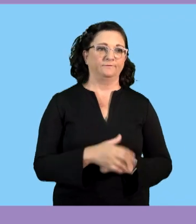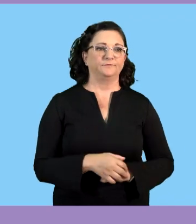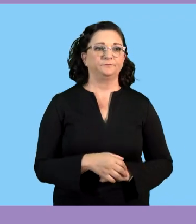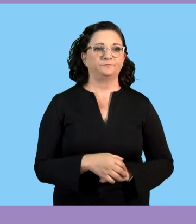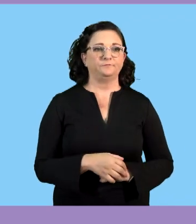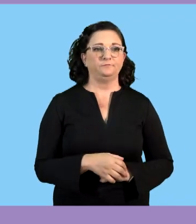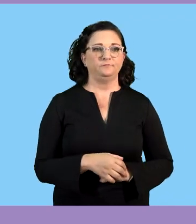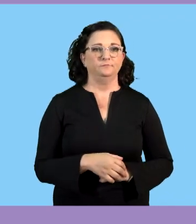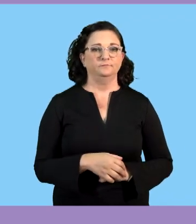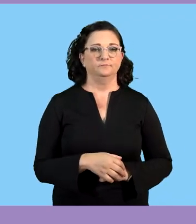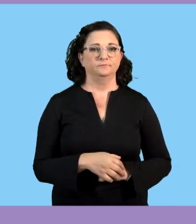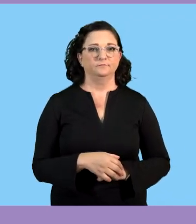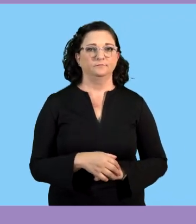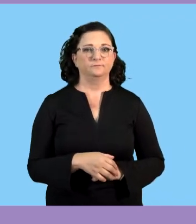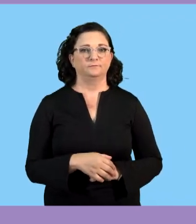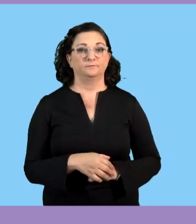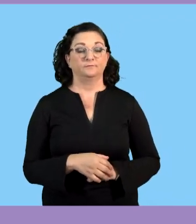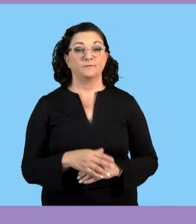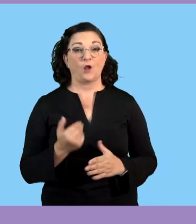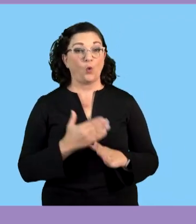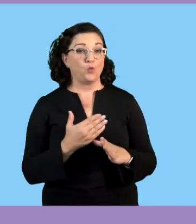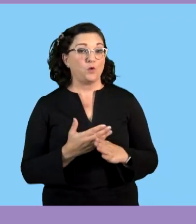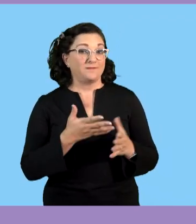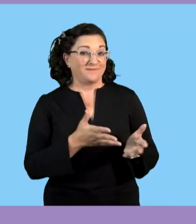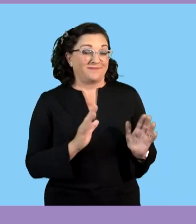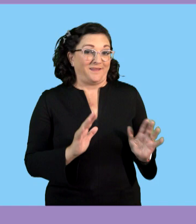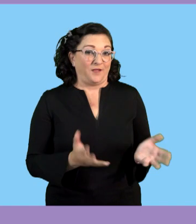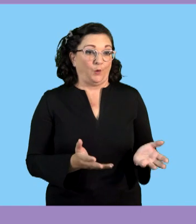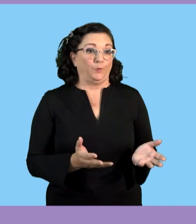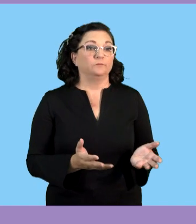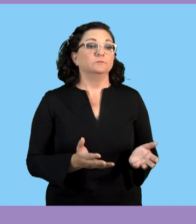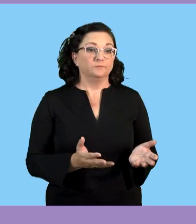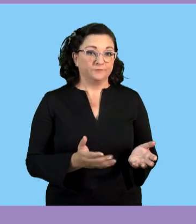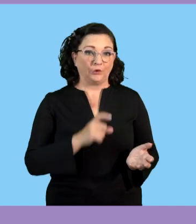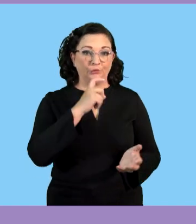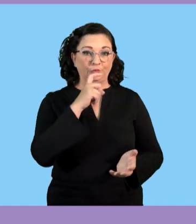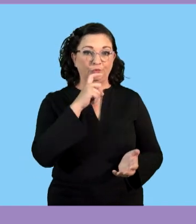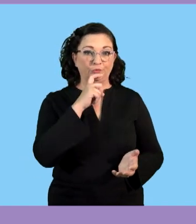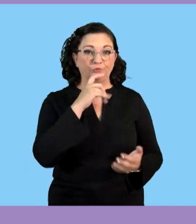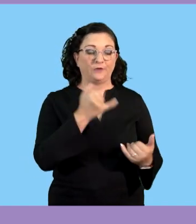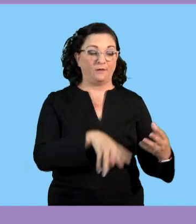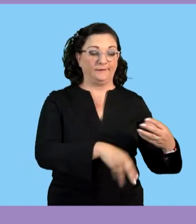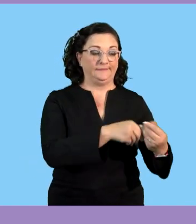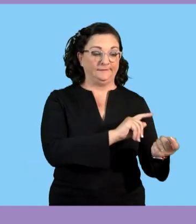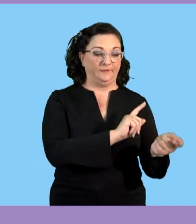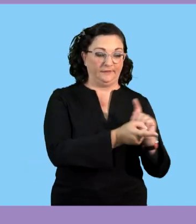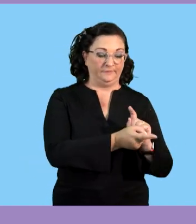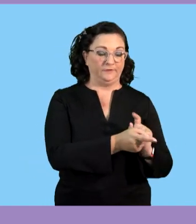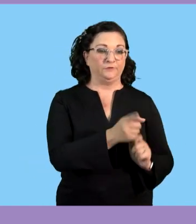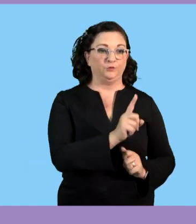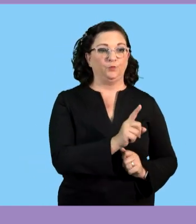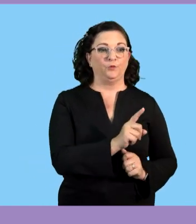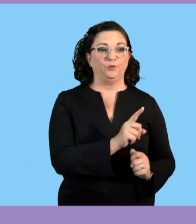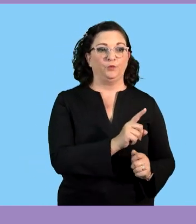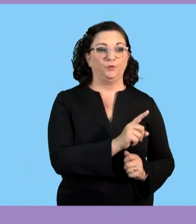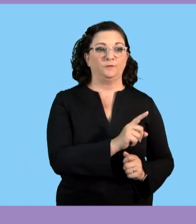The answer is a negative 2. How are we going to work with that? We are going to use the additive inverses.